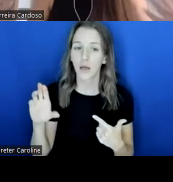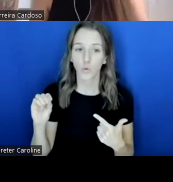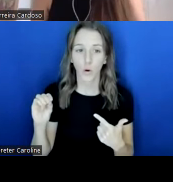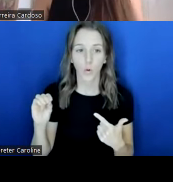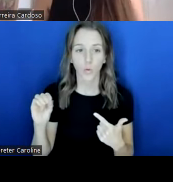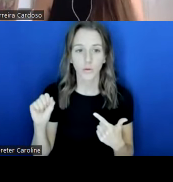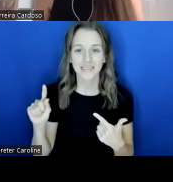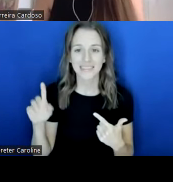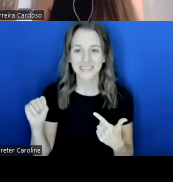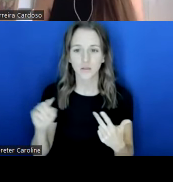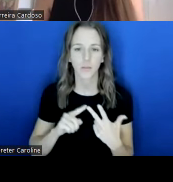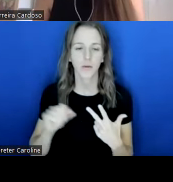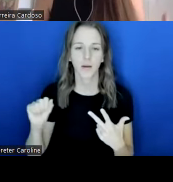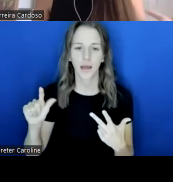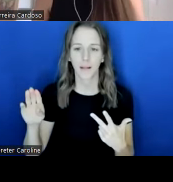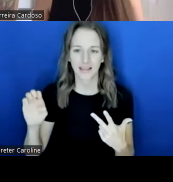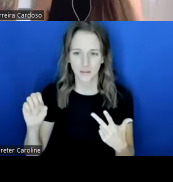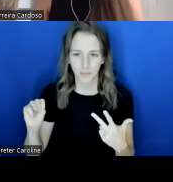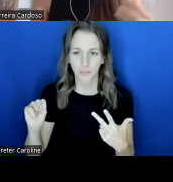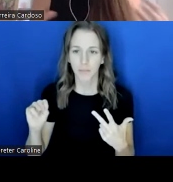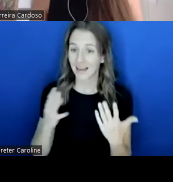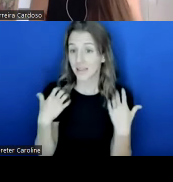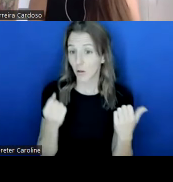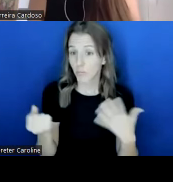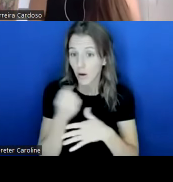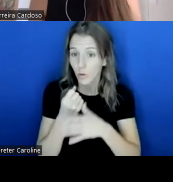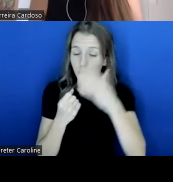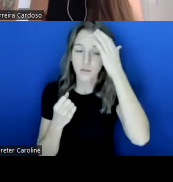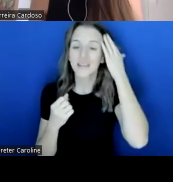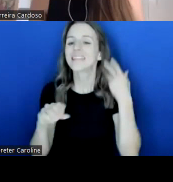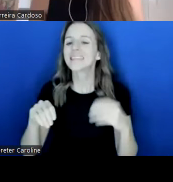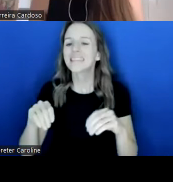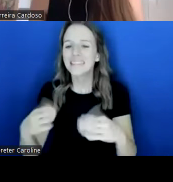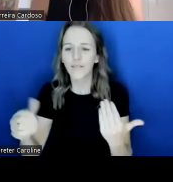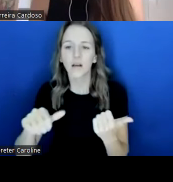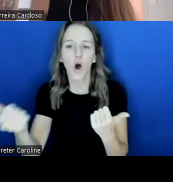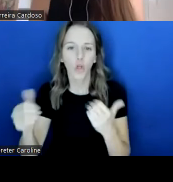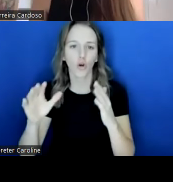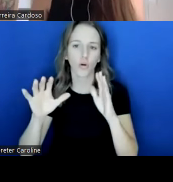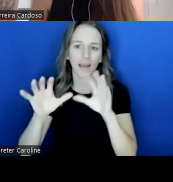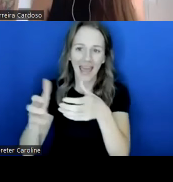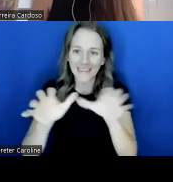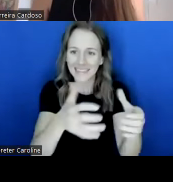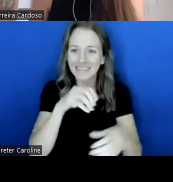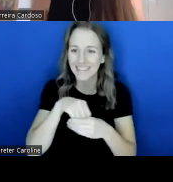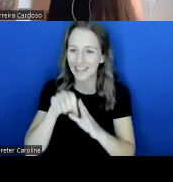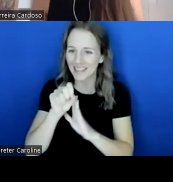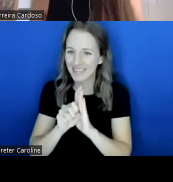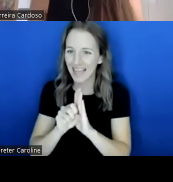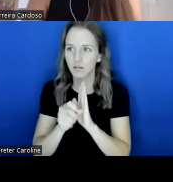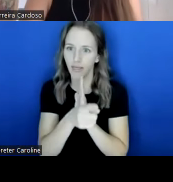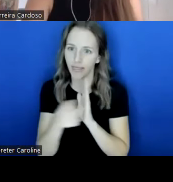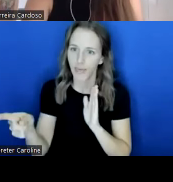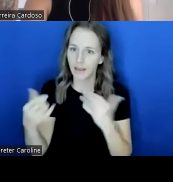it's DPH who's doing this, it's giving other people and other entities in the state the kind of the freedom to do